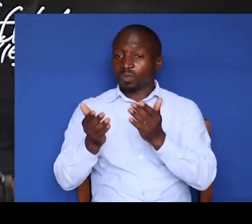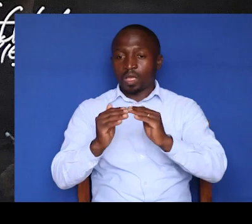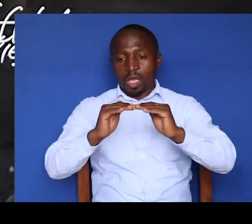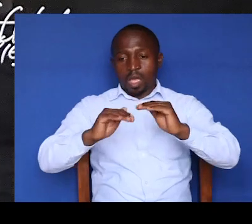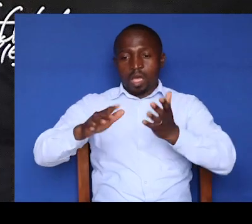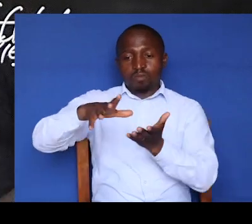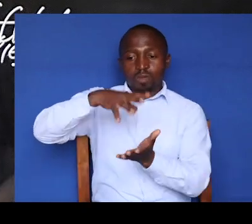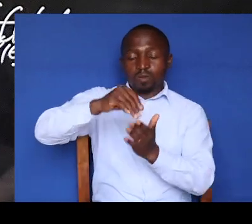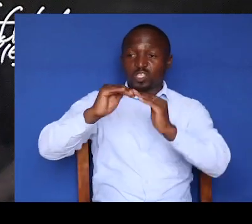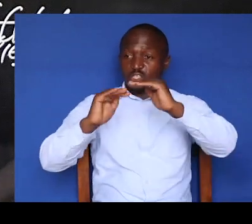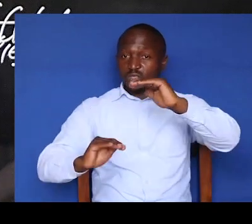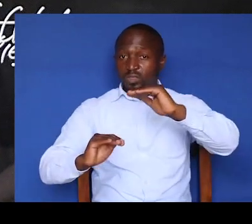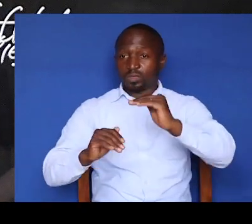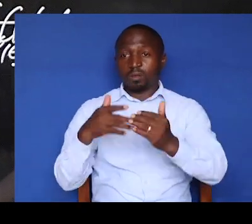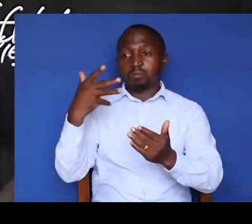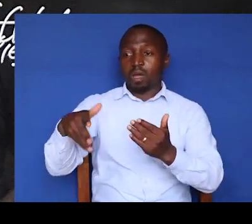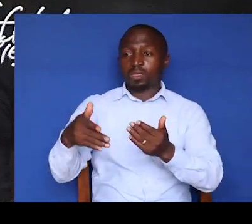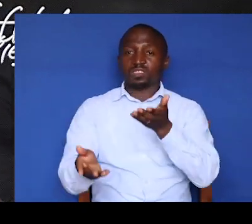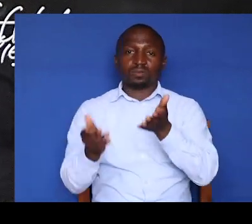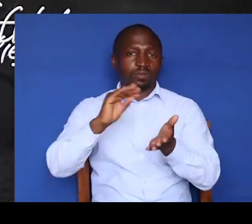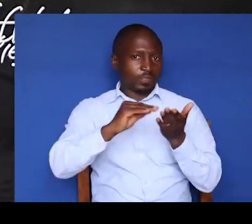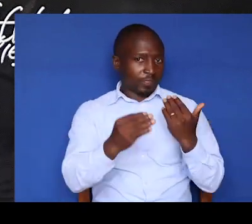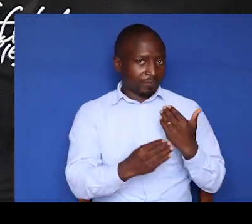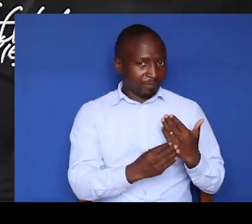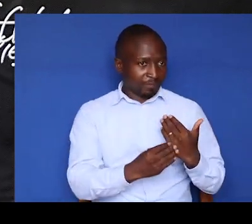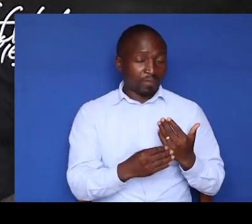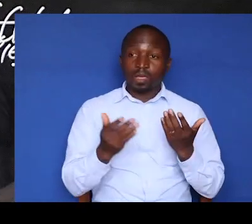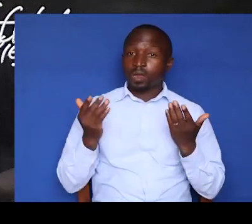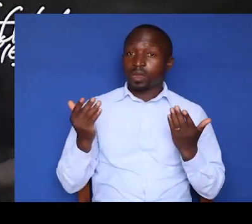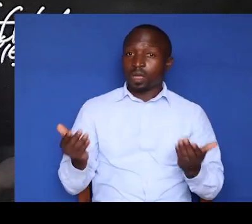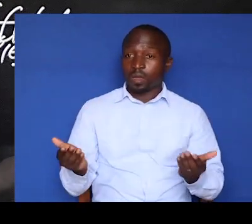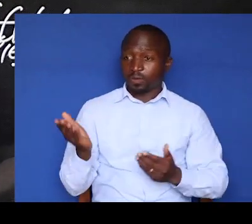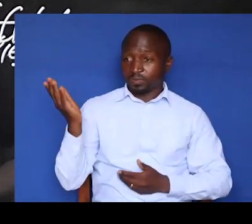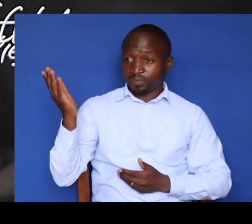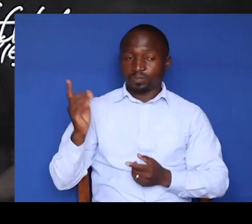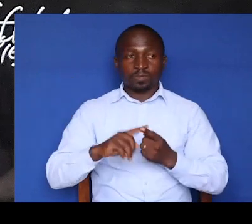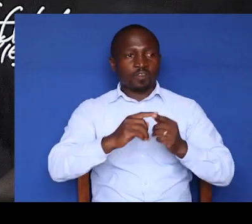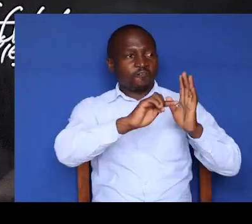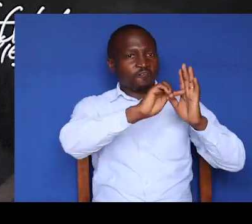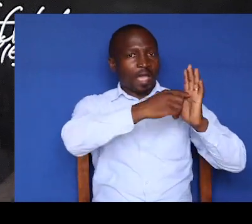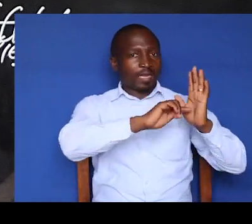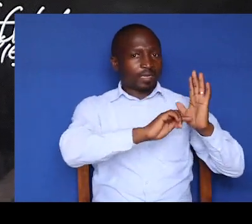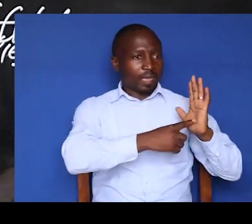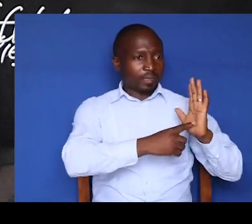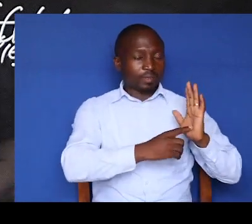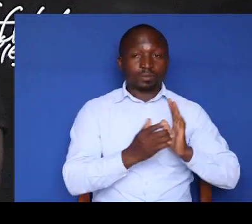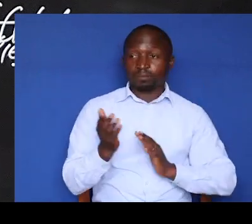ground saturation. So class, those are the factors